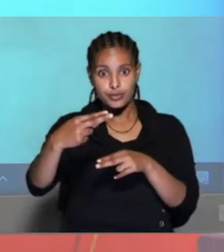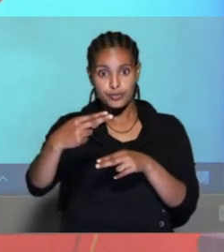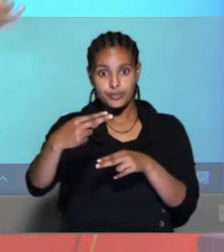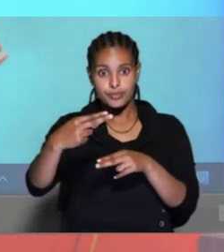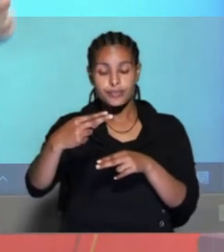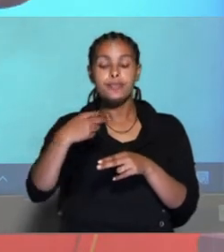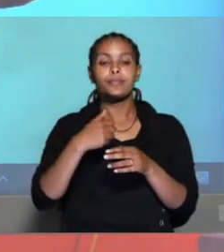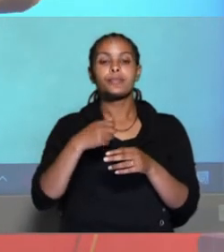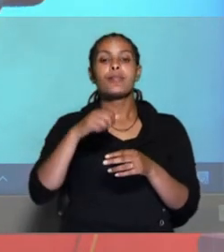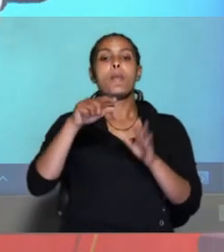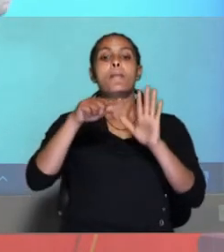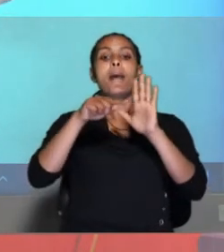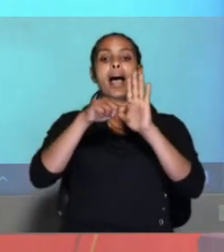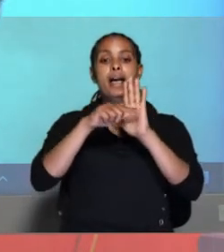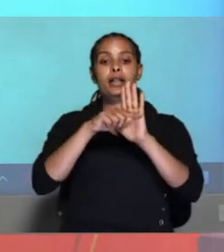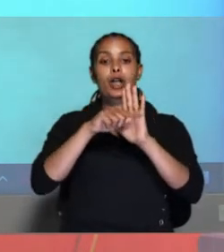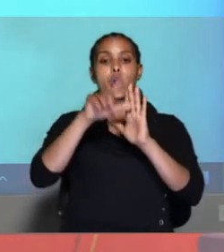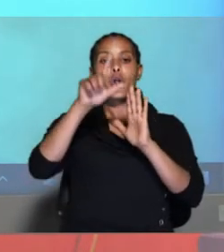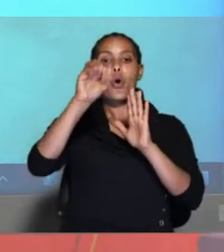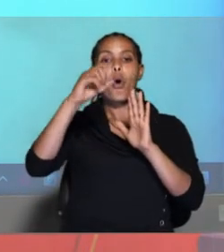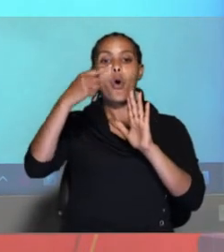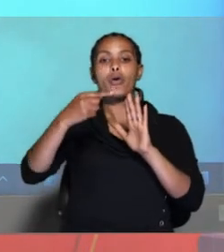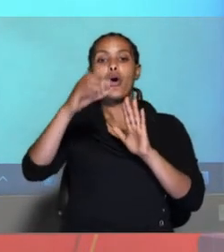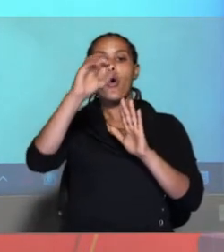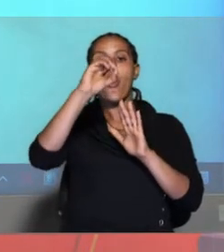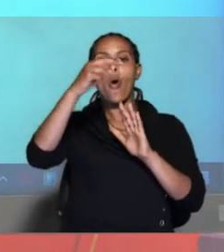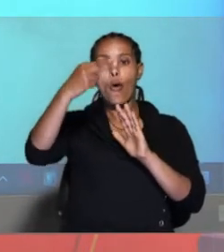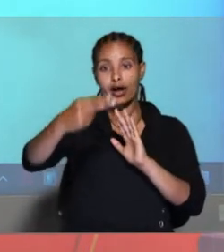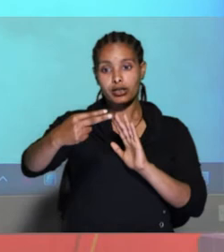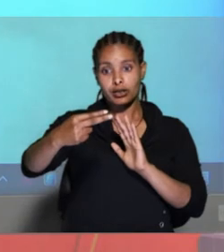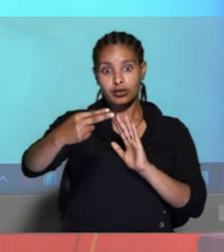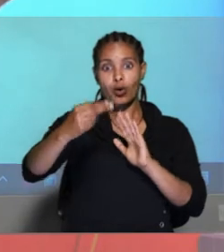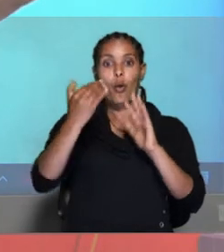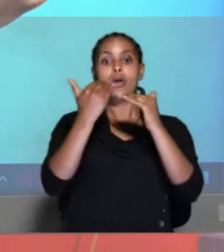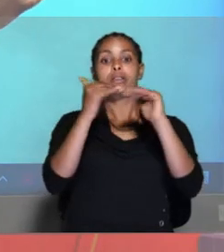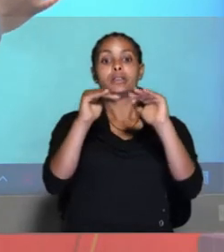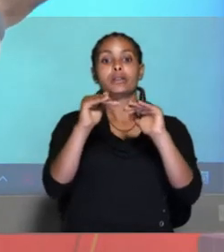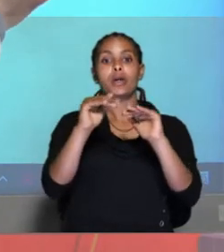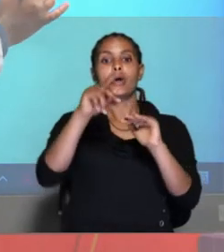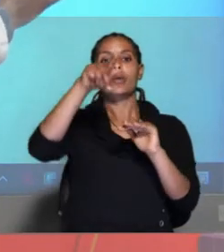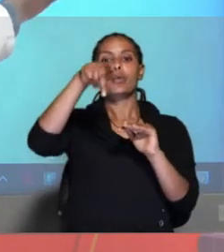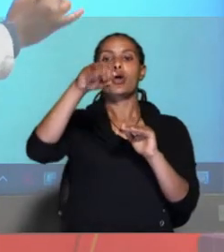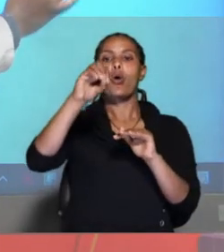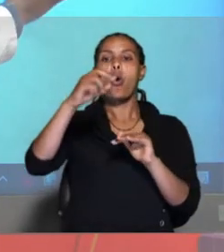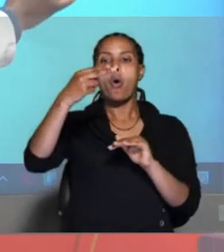pH minus log OH minus concentration is